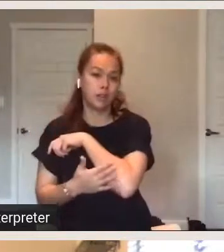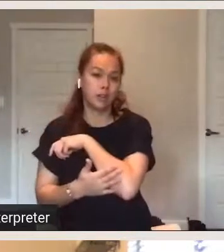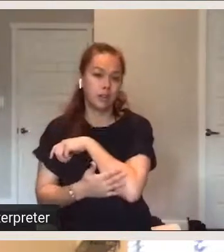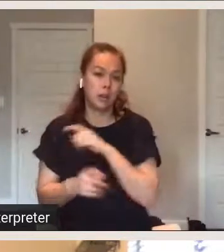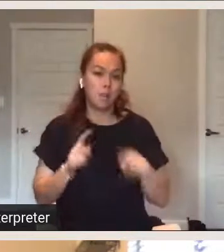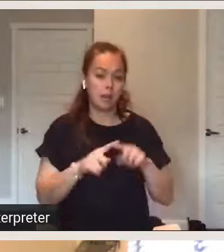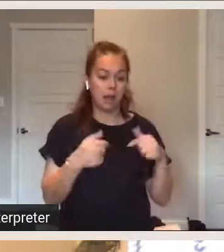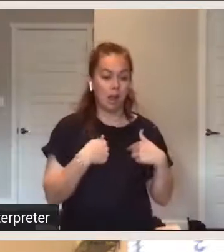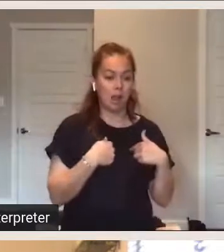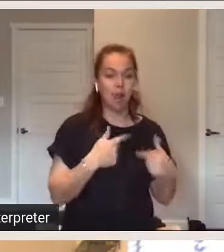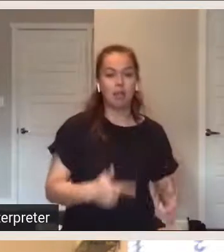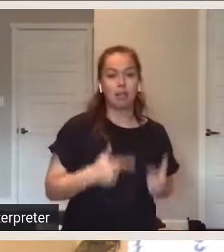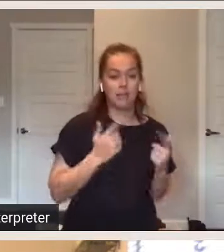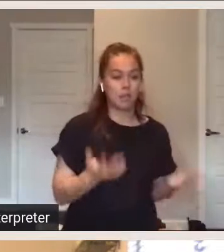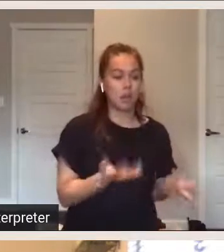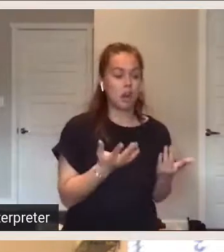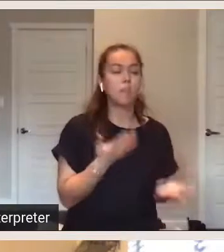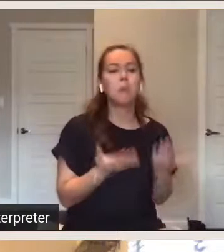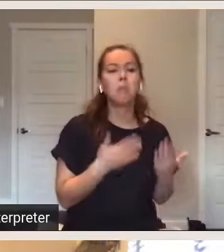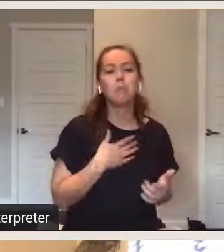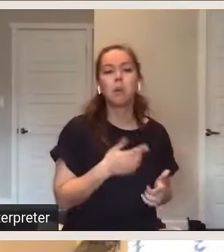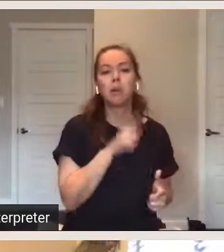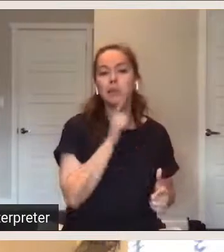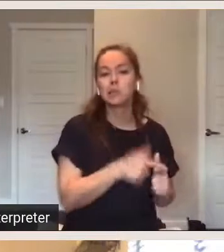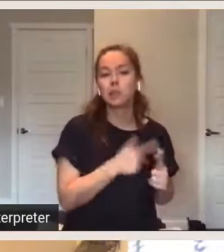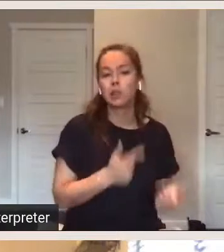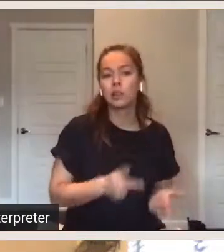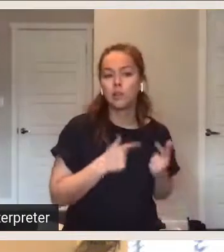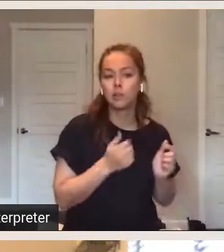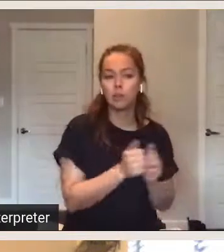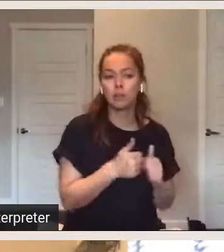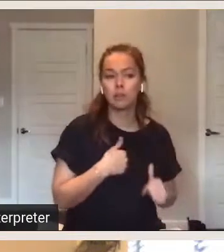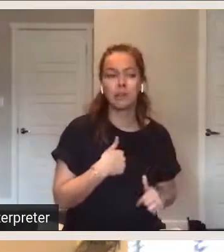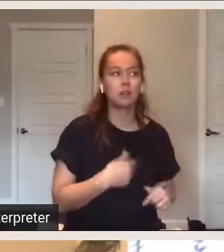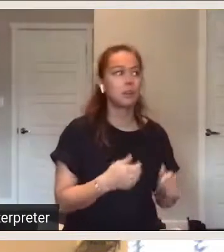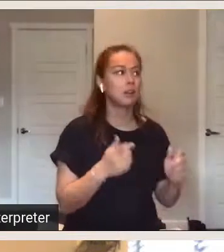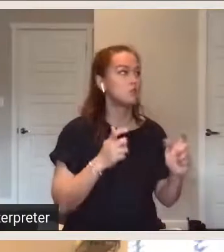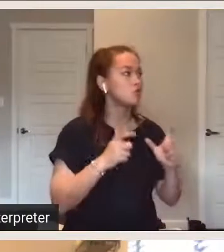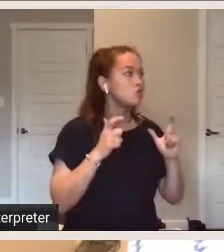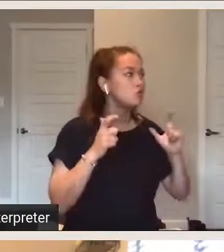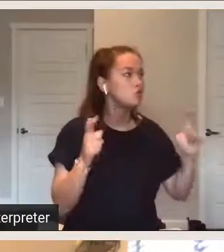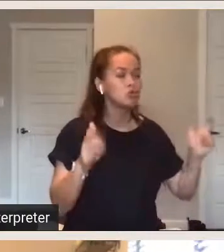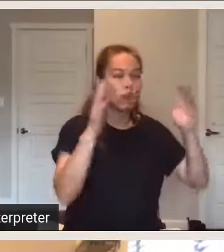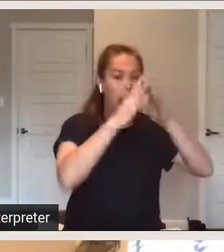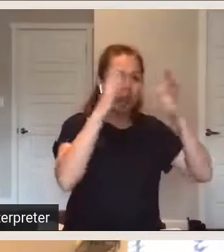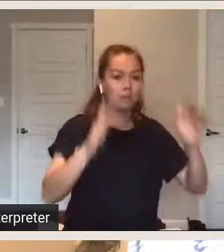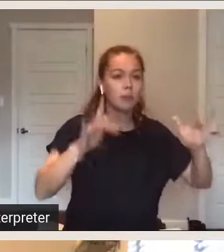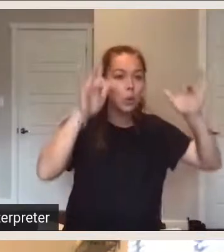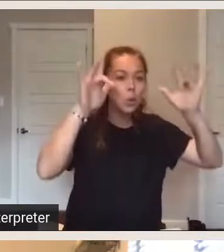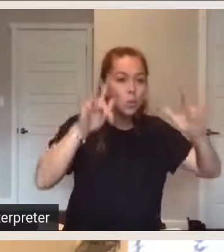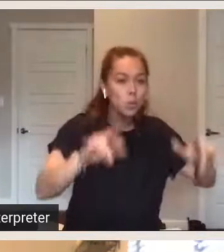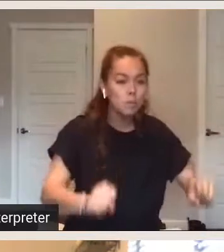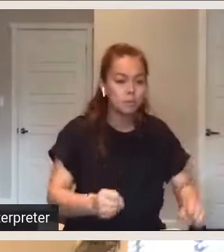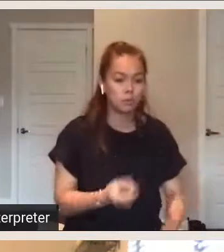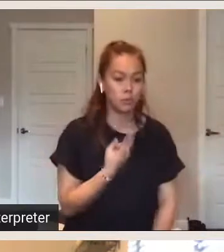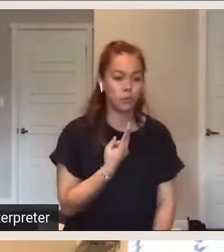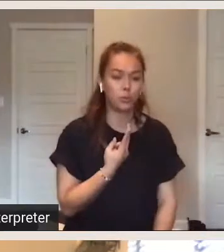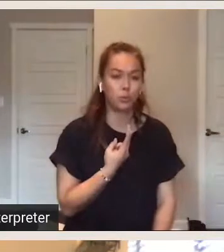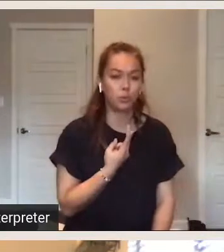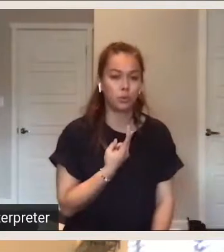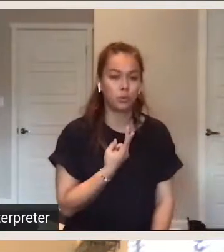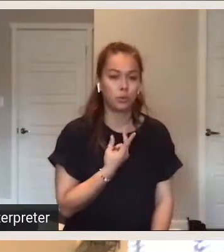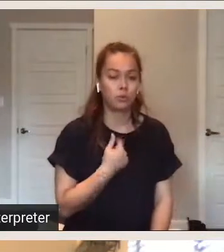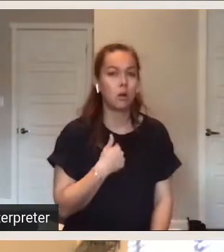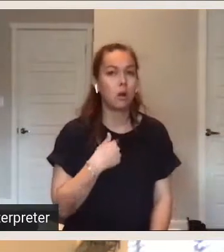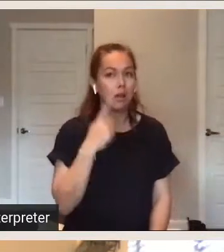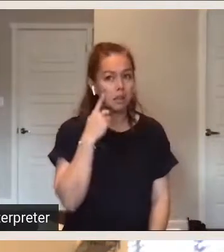quite interesting. I wanted to show that because we don't often get to see it in film. And I feel like it's very specific to Vancouver as well,